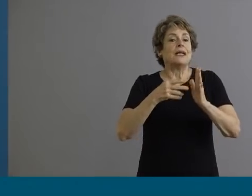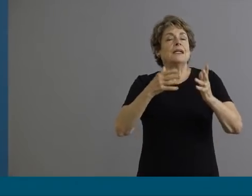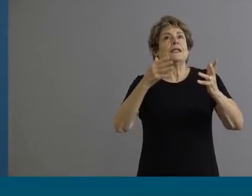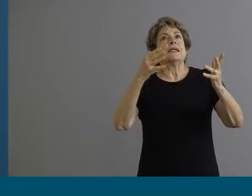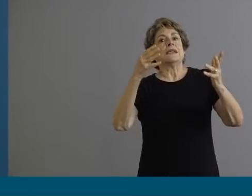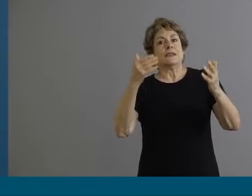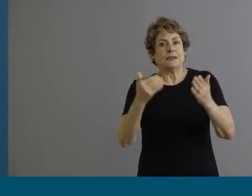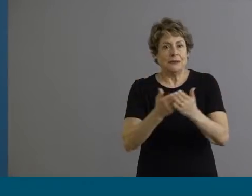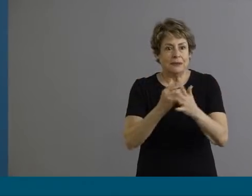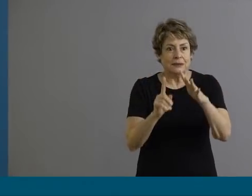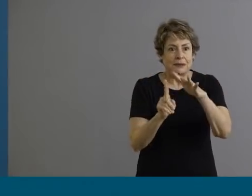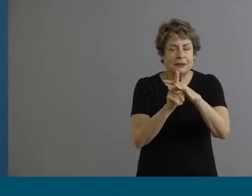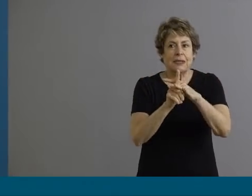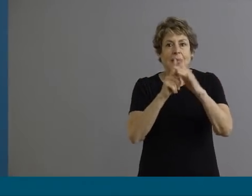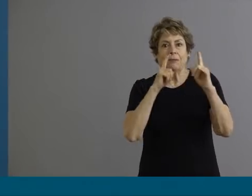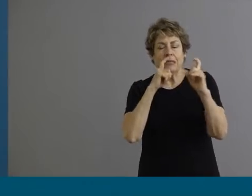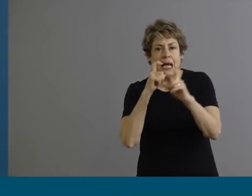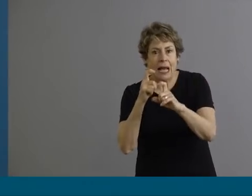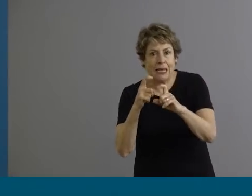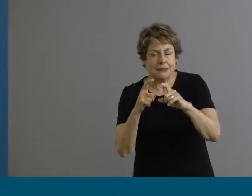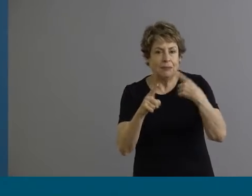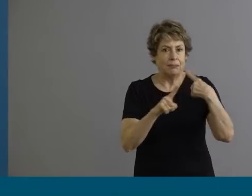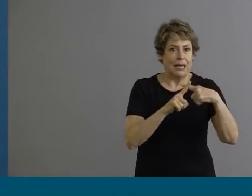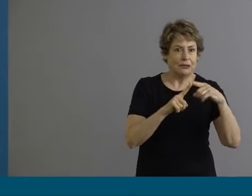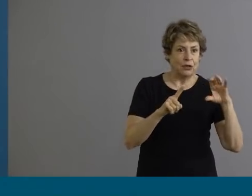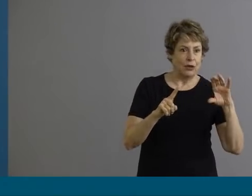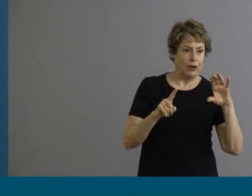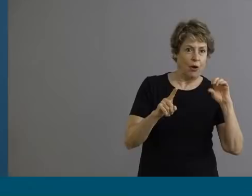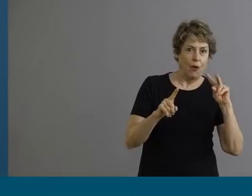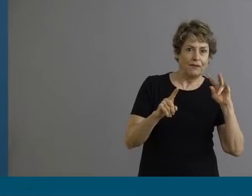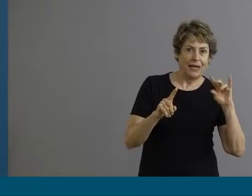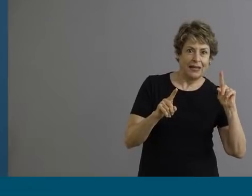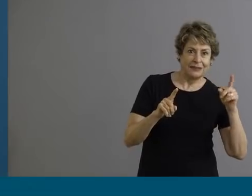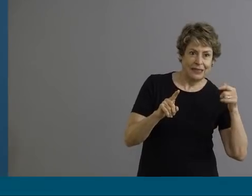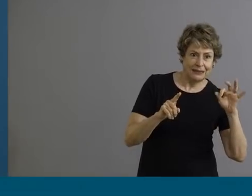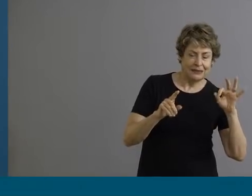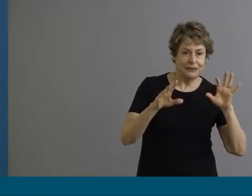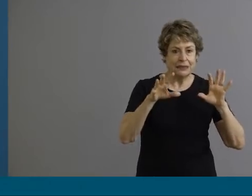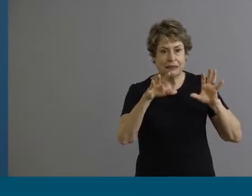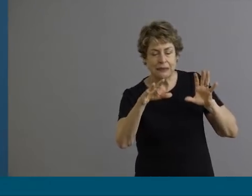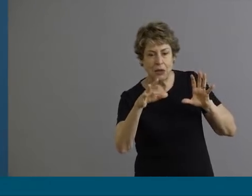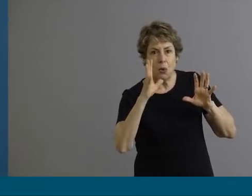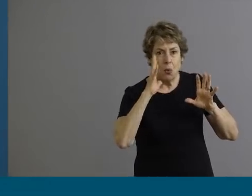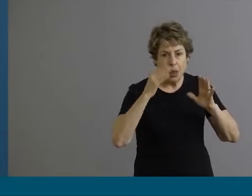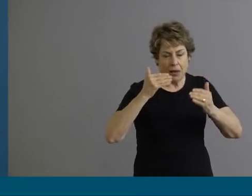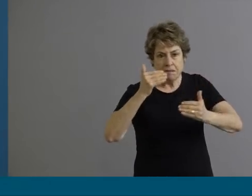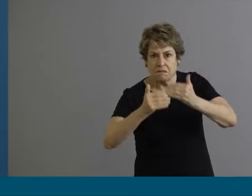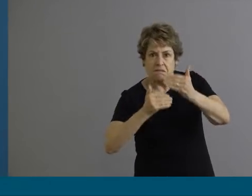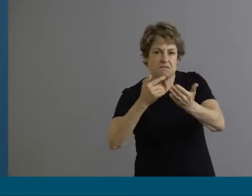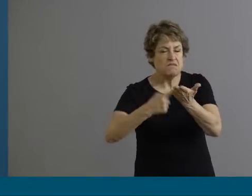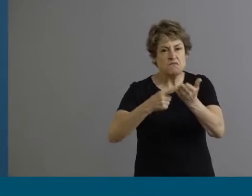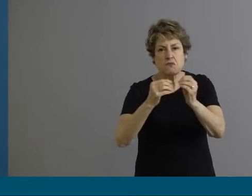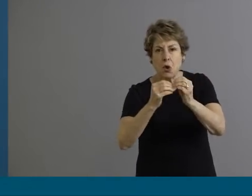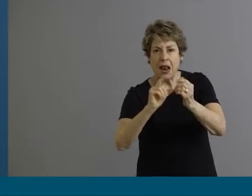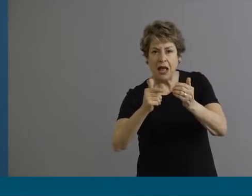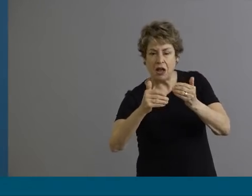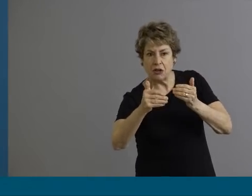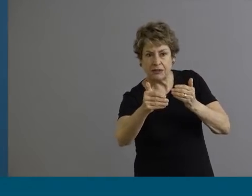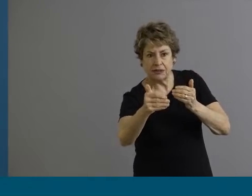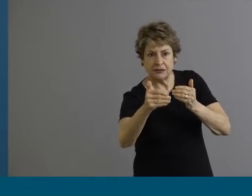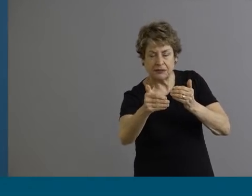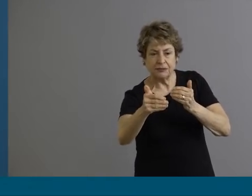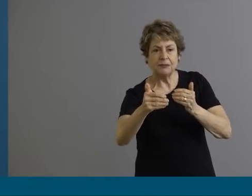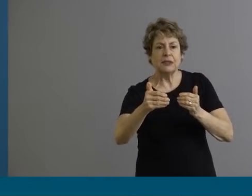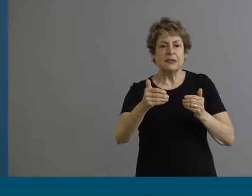about in future press conferences. But the best way to reduce the flu in Arizona is